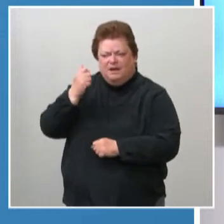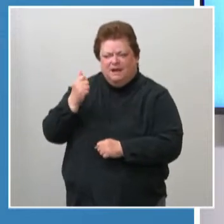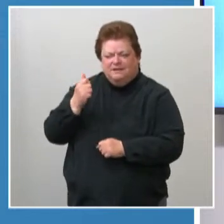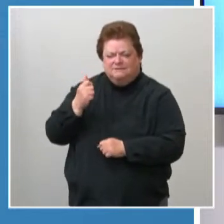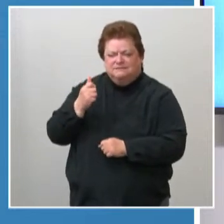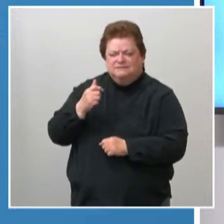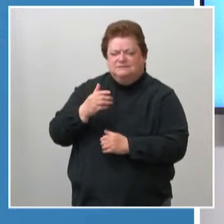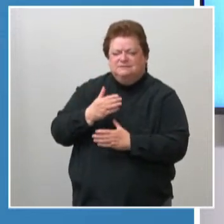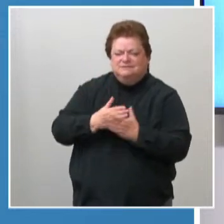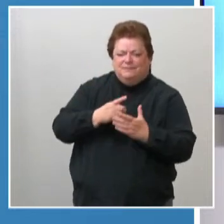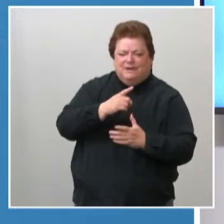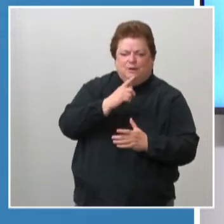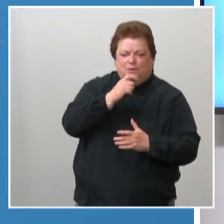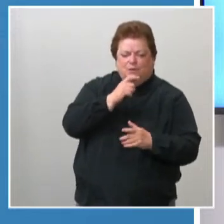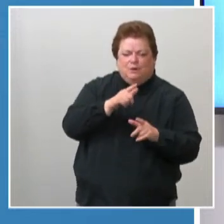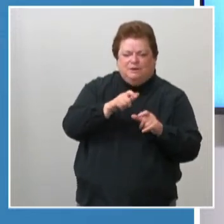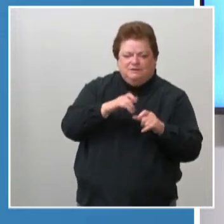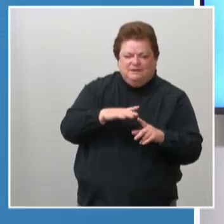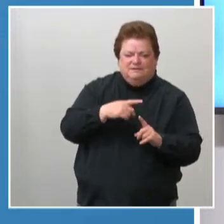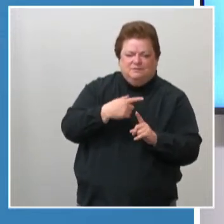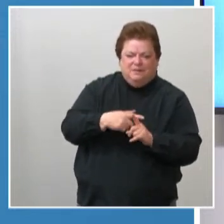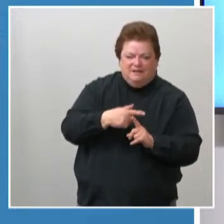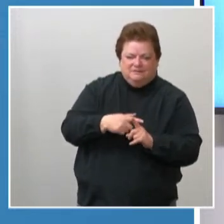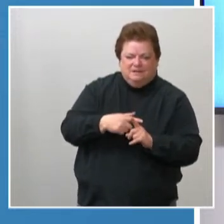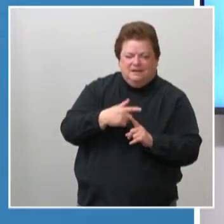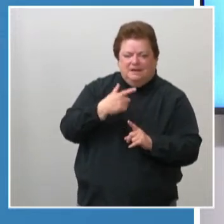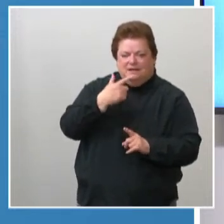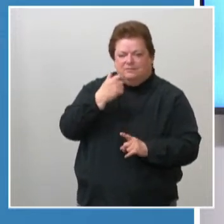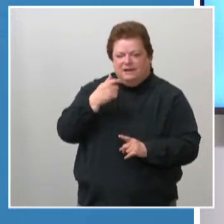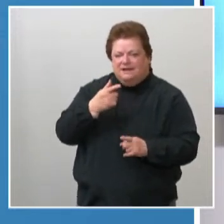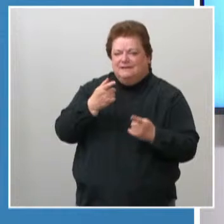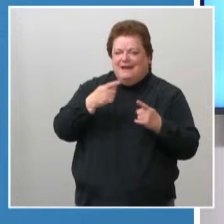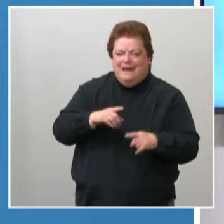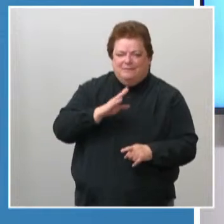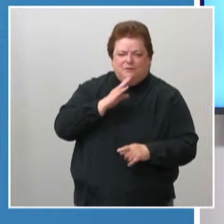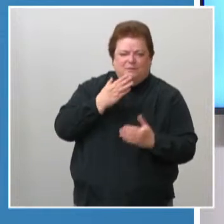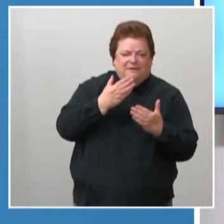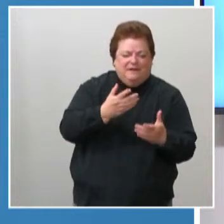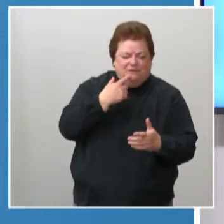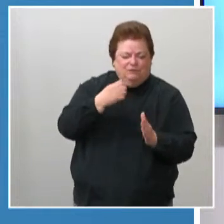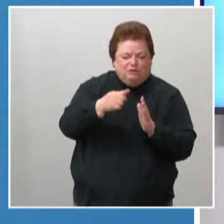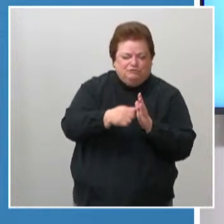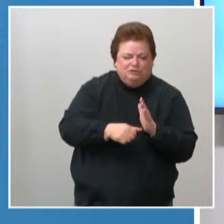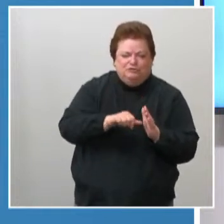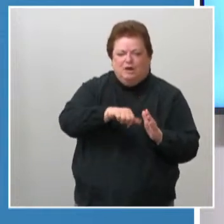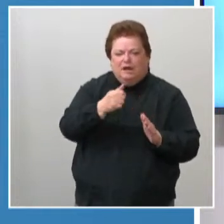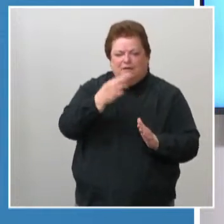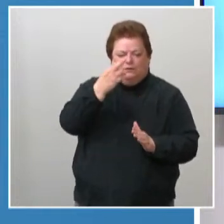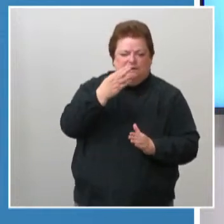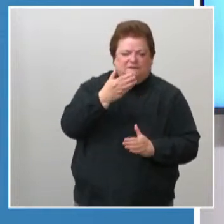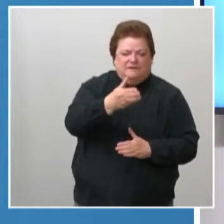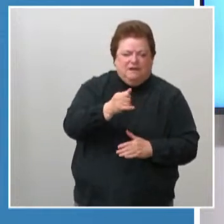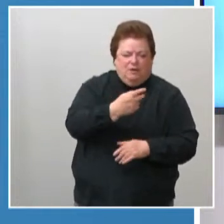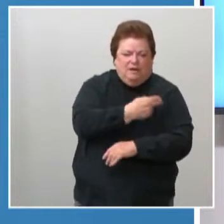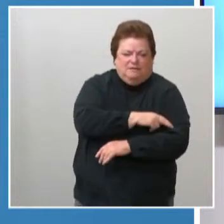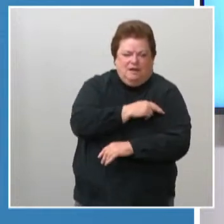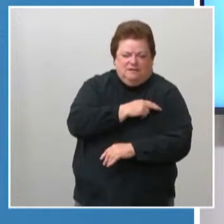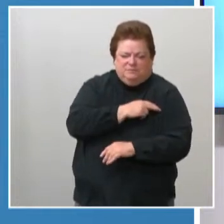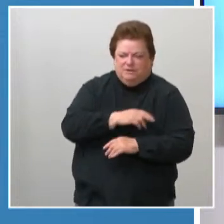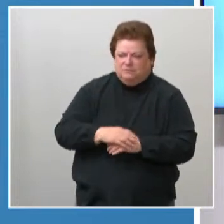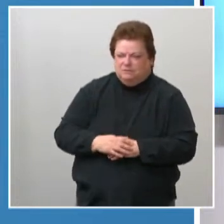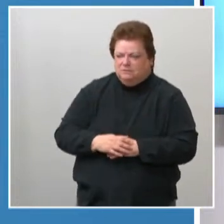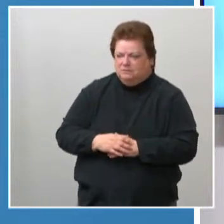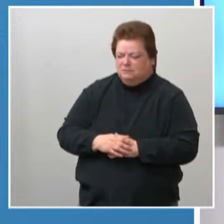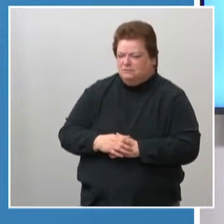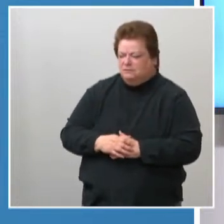who tested positive because they were there for a surgery or something else and had to take a test for that and just happened to test